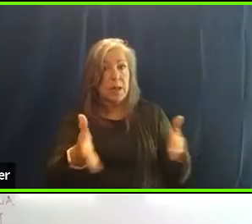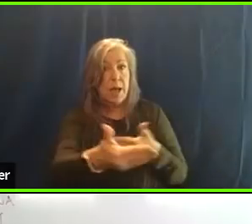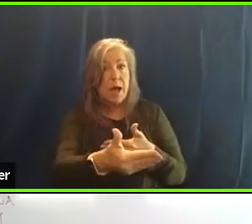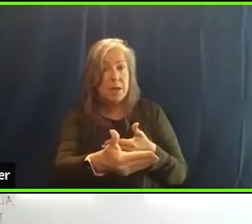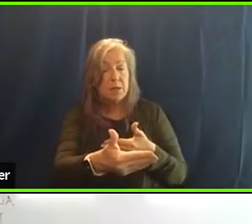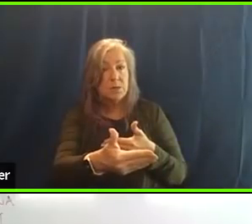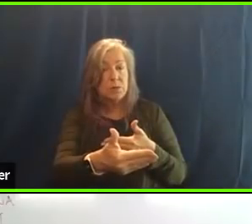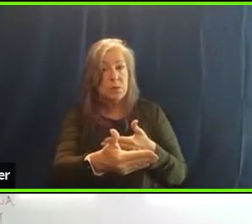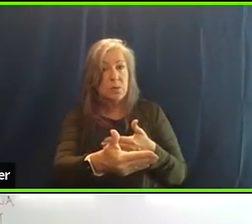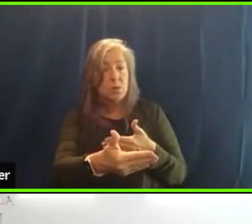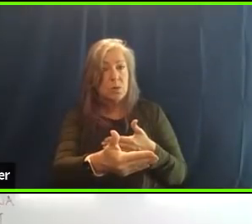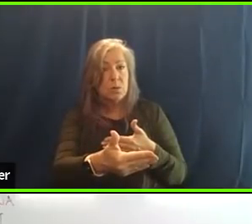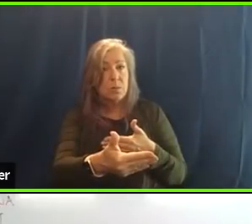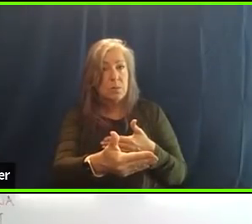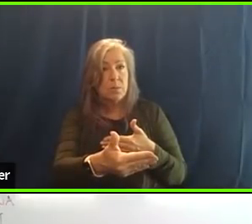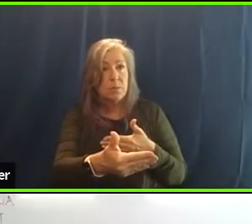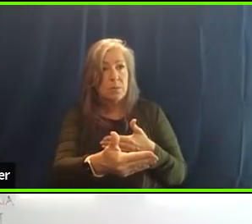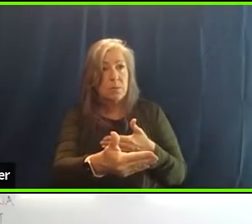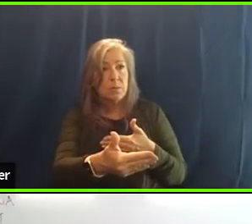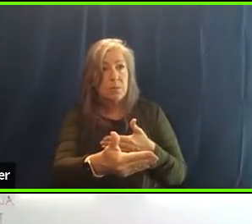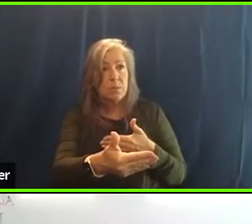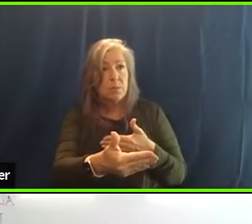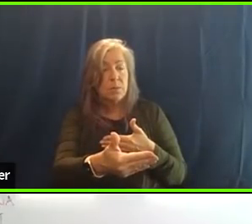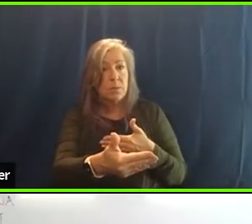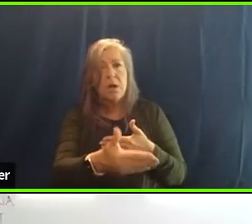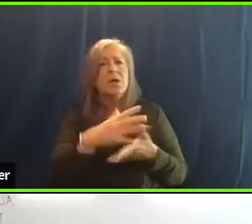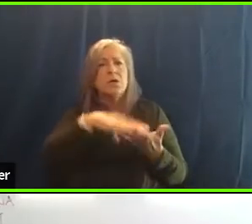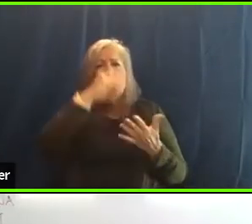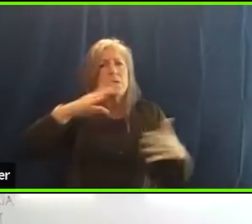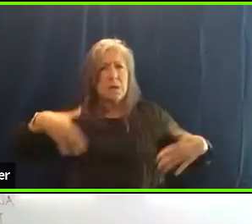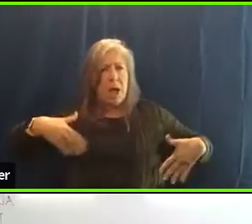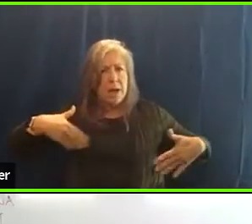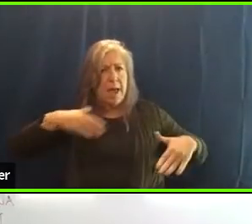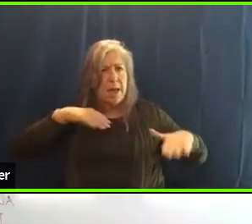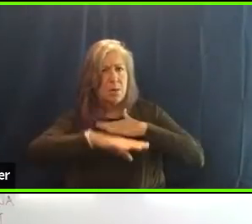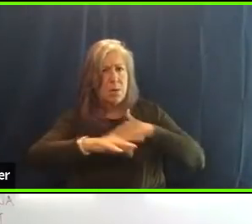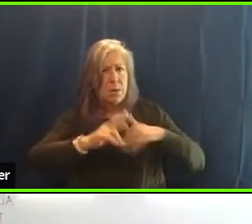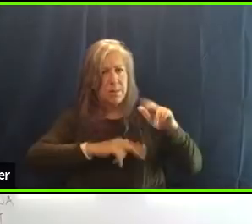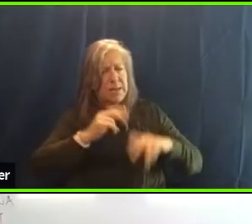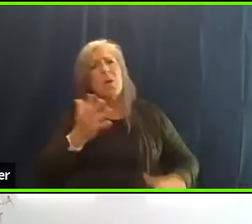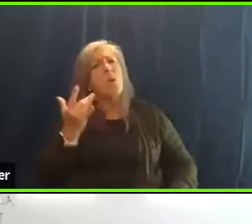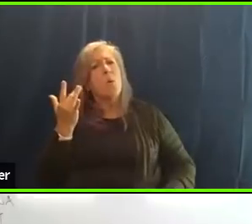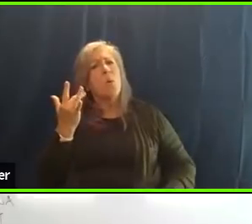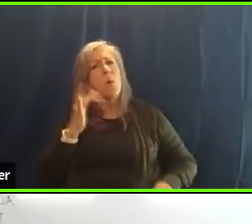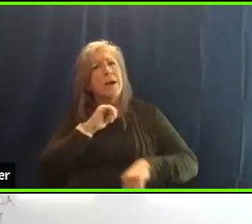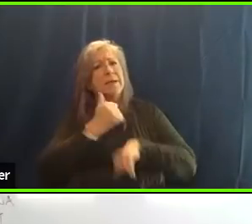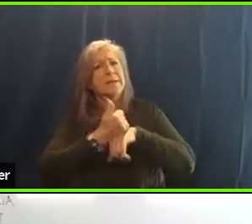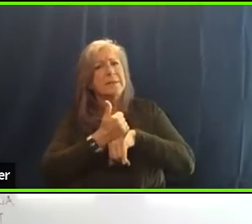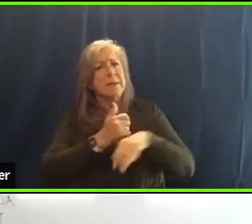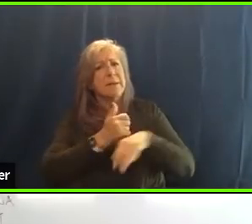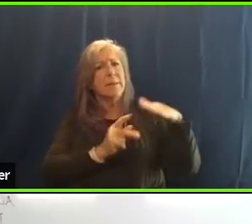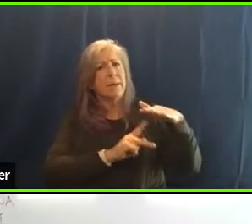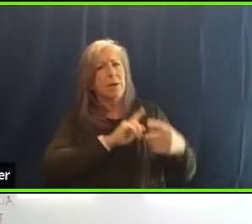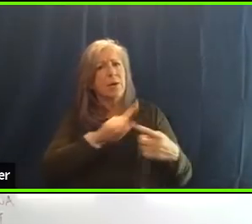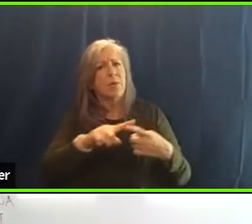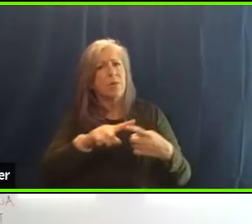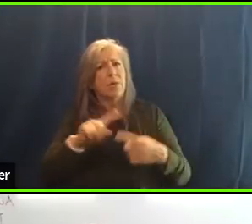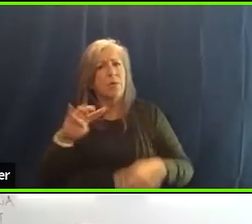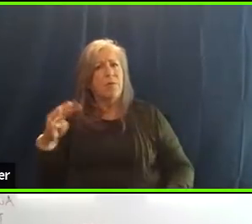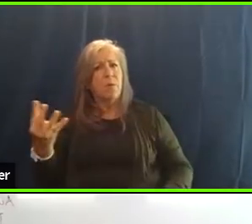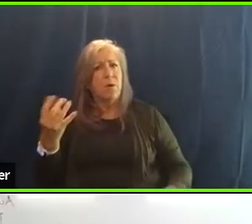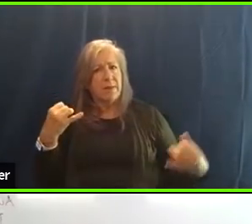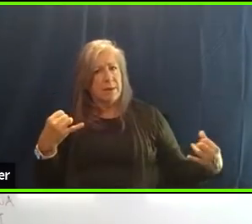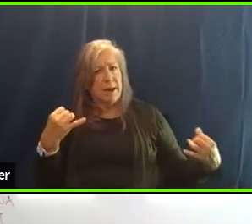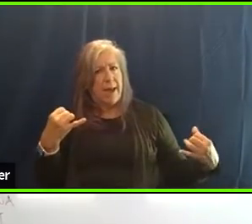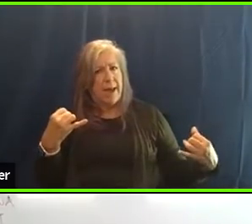fourth grade classrooms now? Why not just wait till we got the green light to come back? Well, knowing that